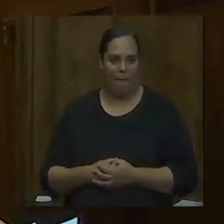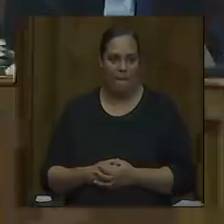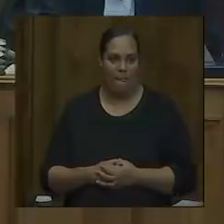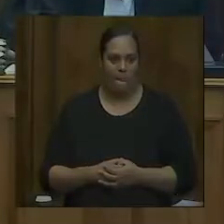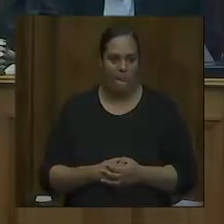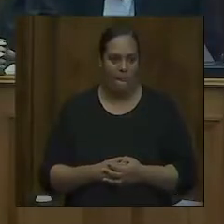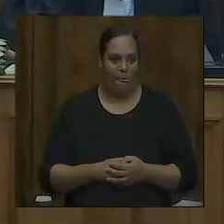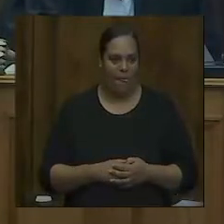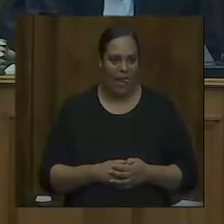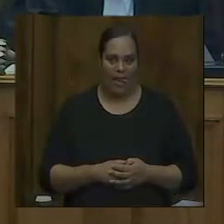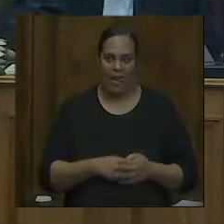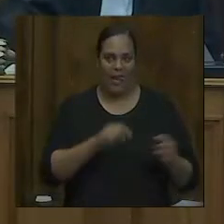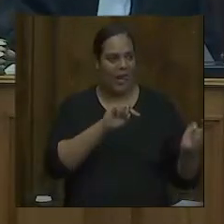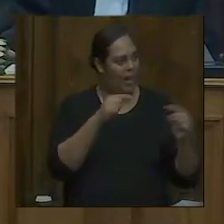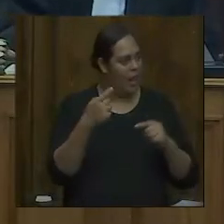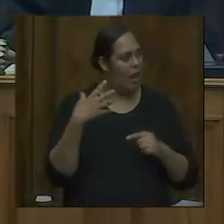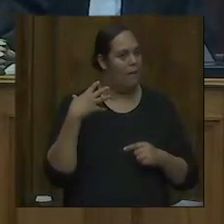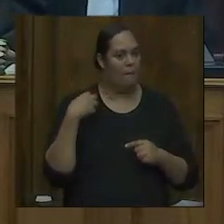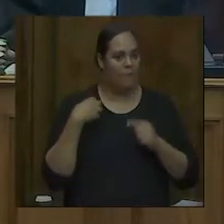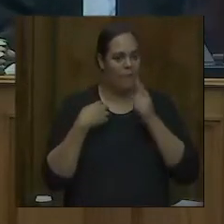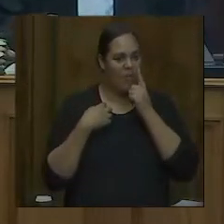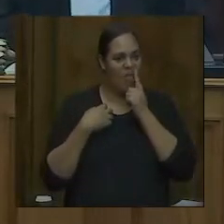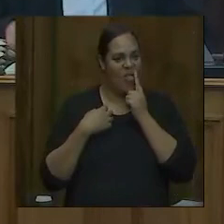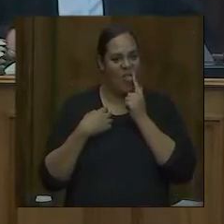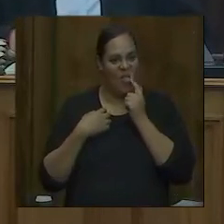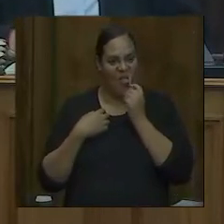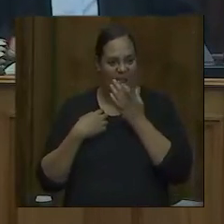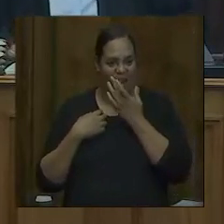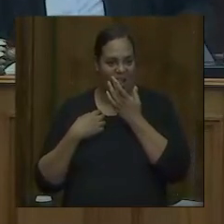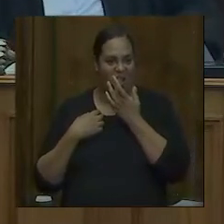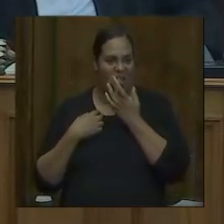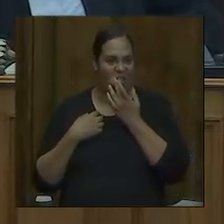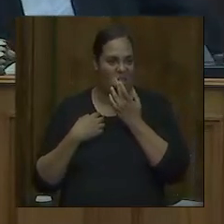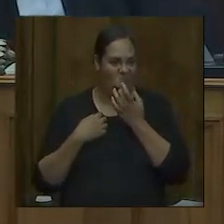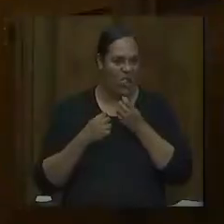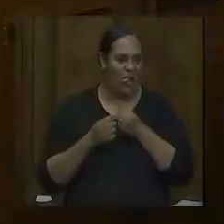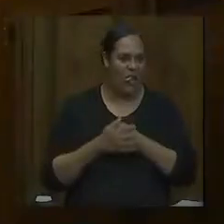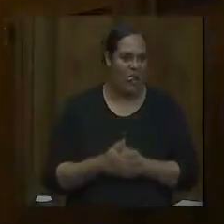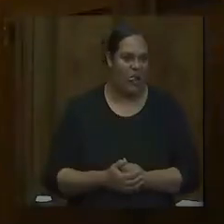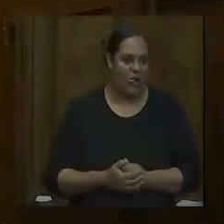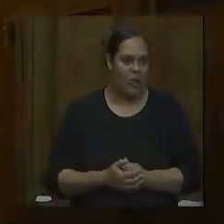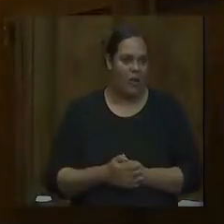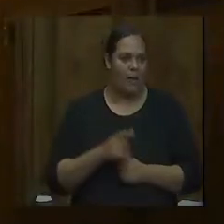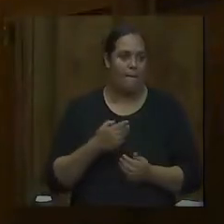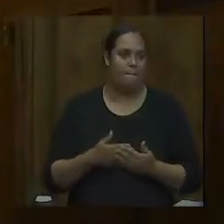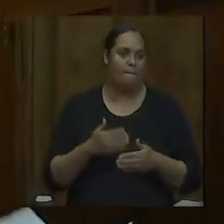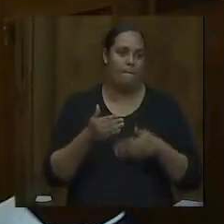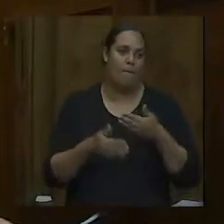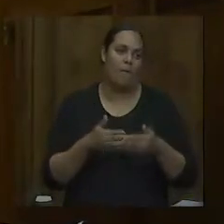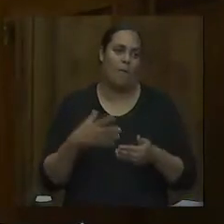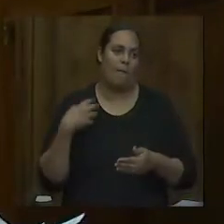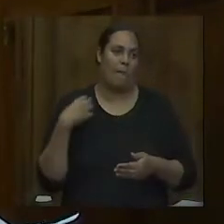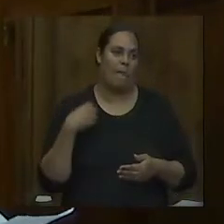Minister Wendy, it's in the Baie next dankie. session. I really hope you can hold on until then, Honourable Jantjie. Baie- You may Baie proceed, dankie.